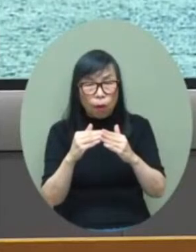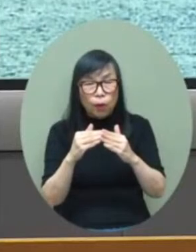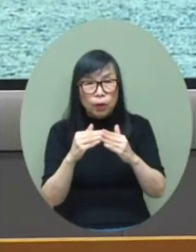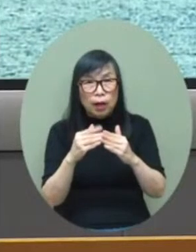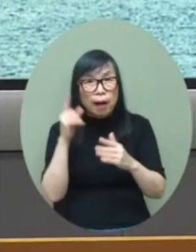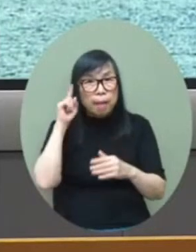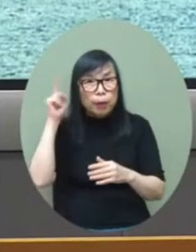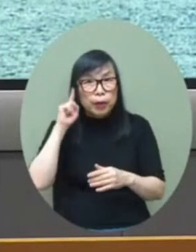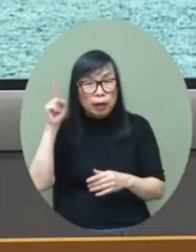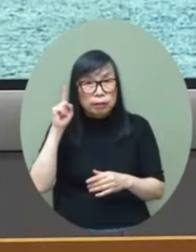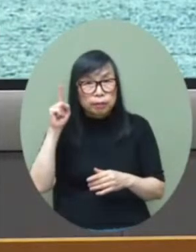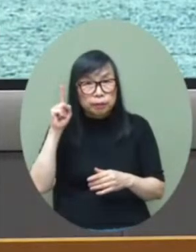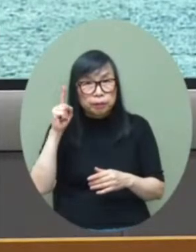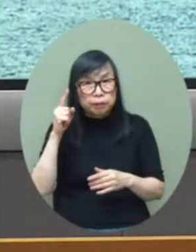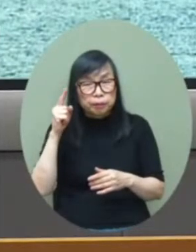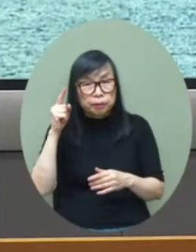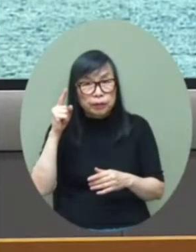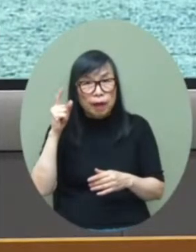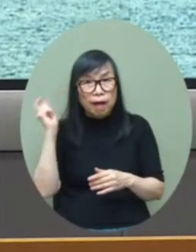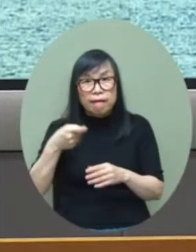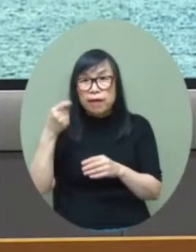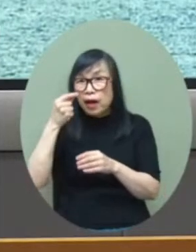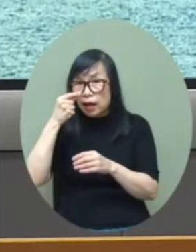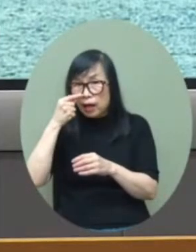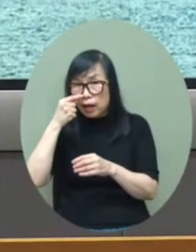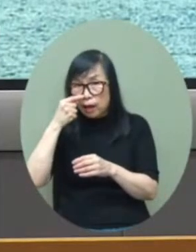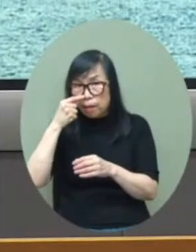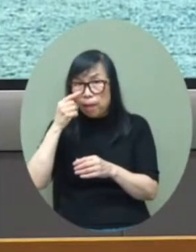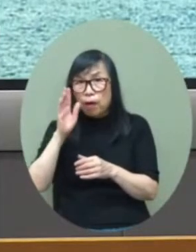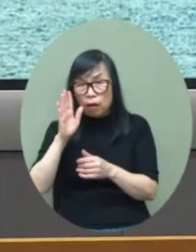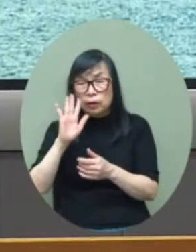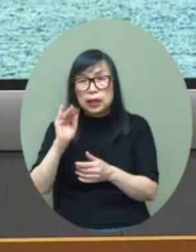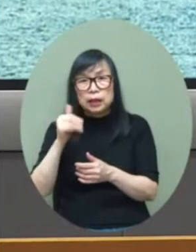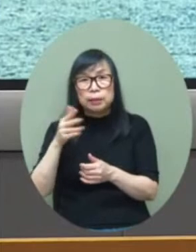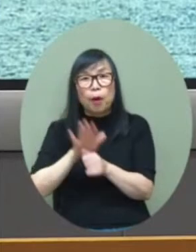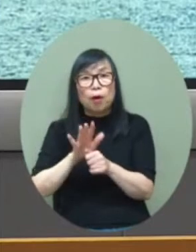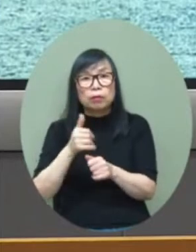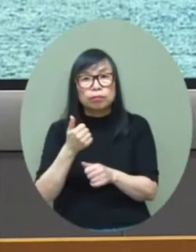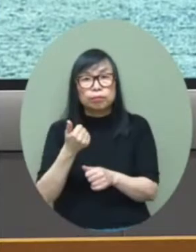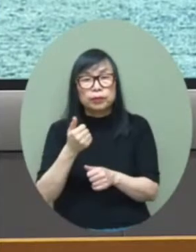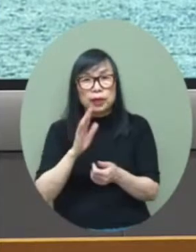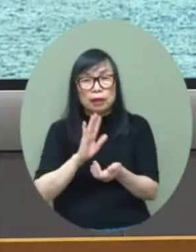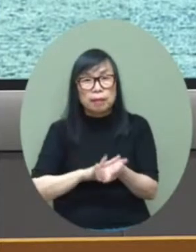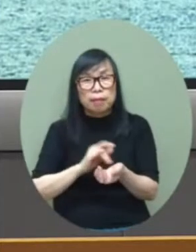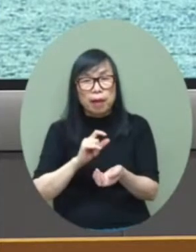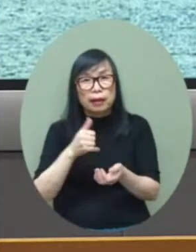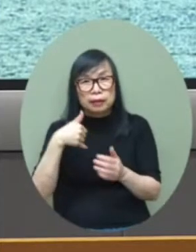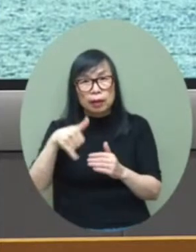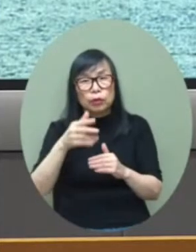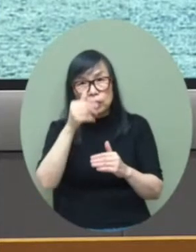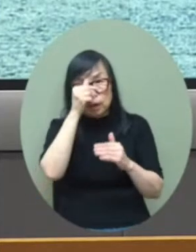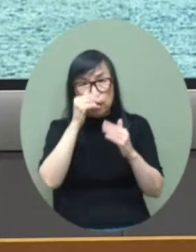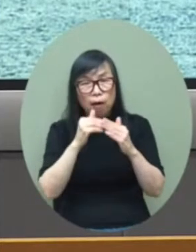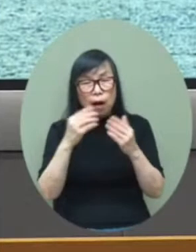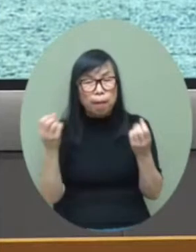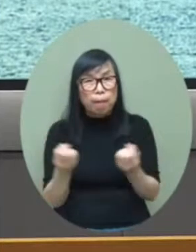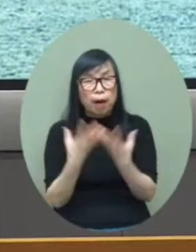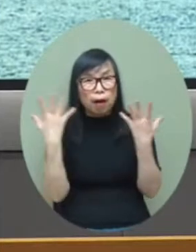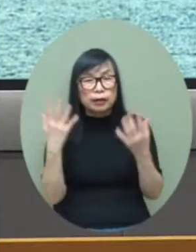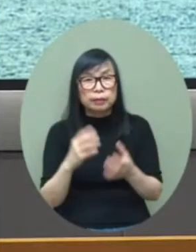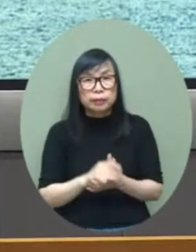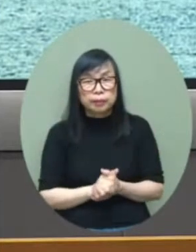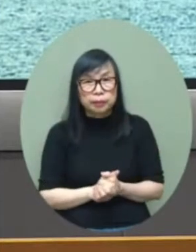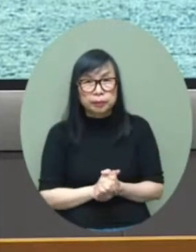1 week is advised. We haven't seen a major outbreak in schools. The daily RAT has been